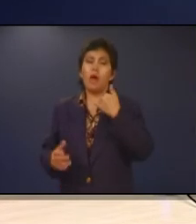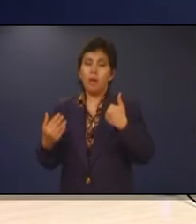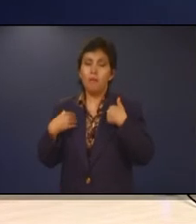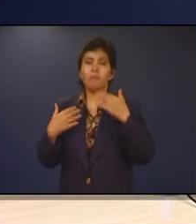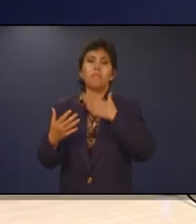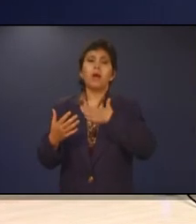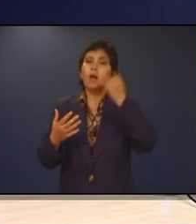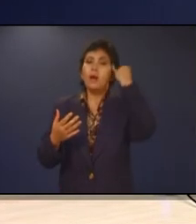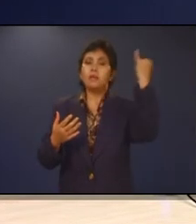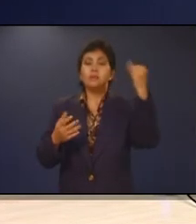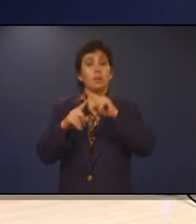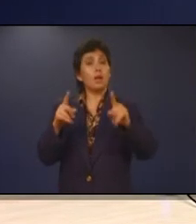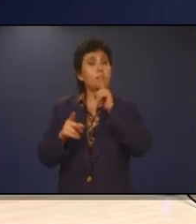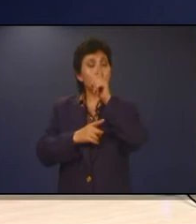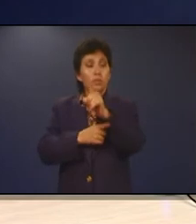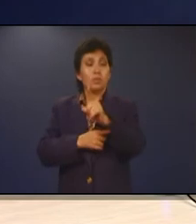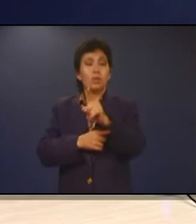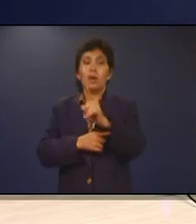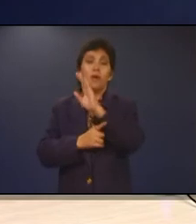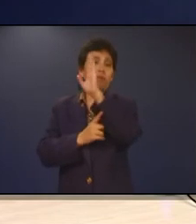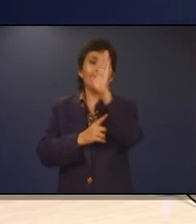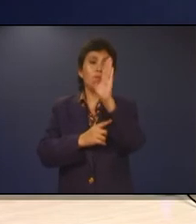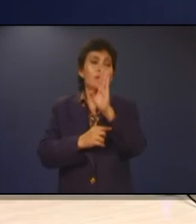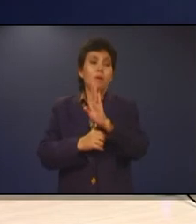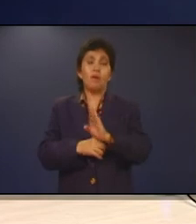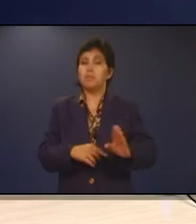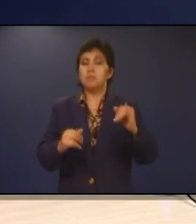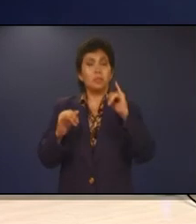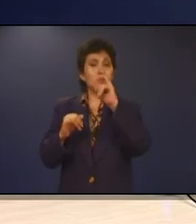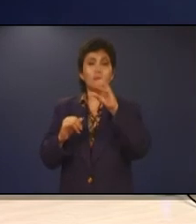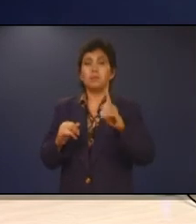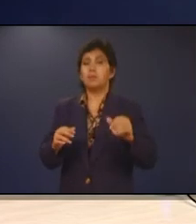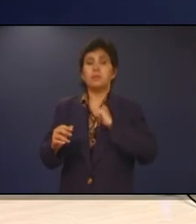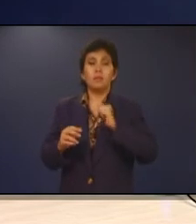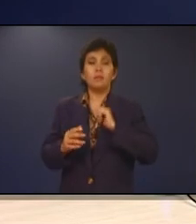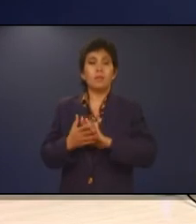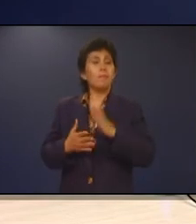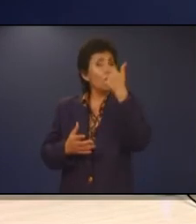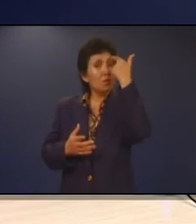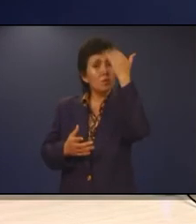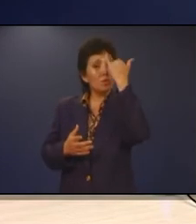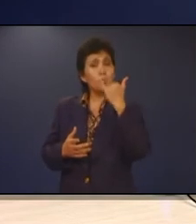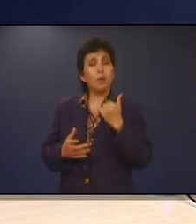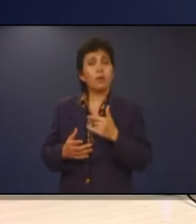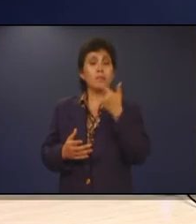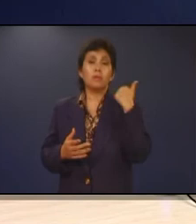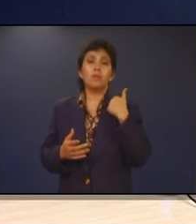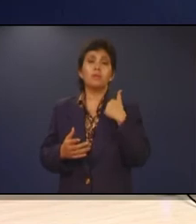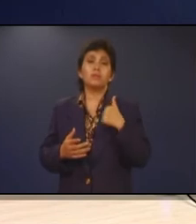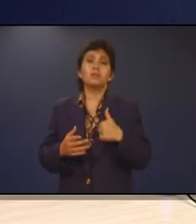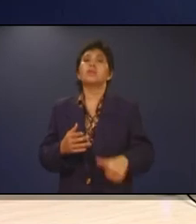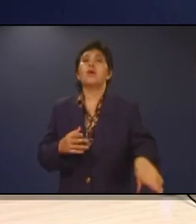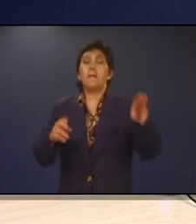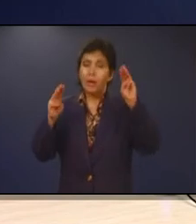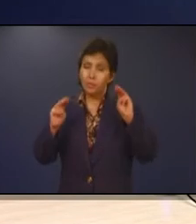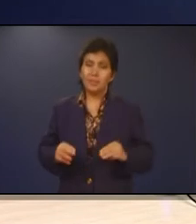course, I have my ideal self, but I'm sure that I would never reach to that ideal self. Now, why? Because humans are